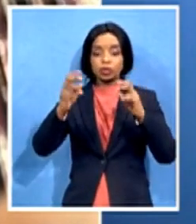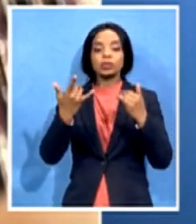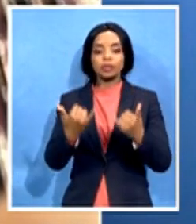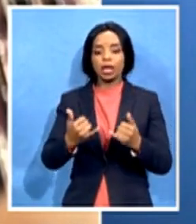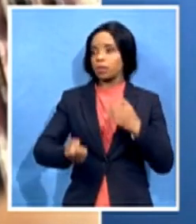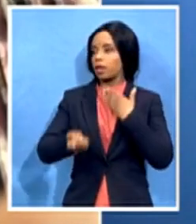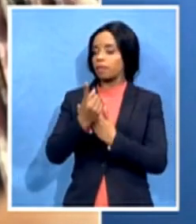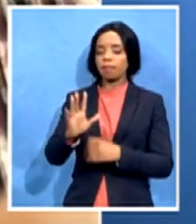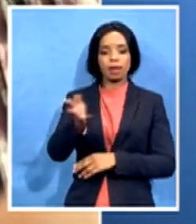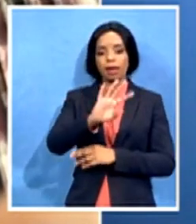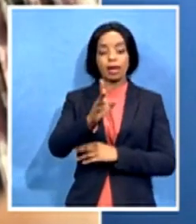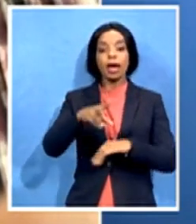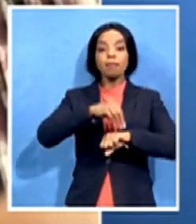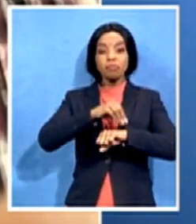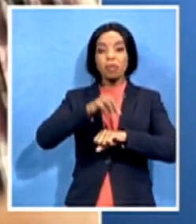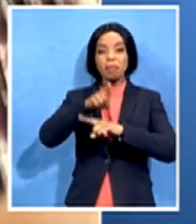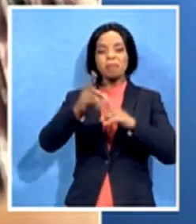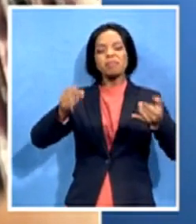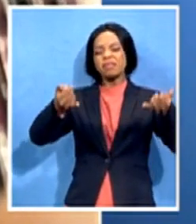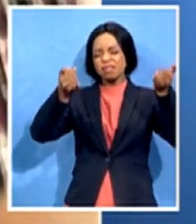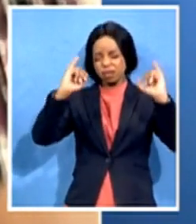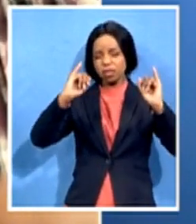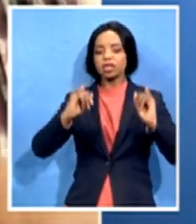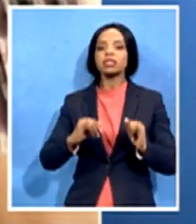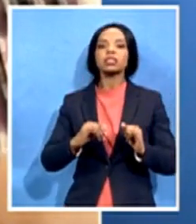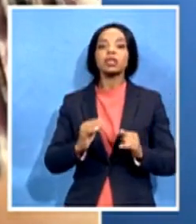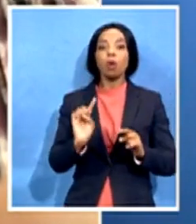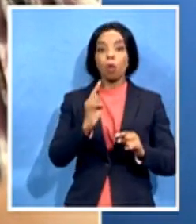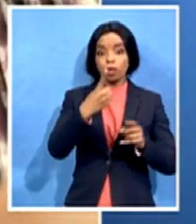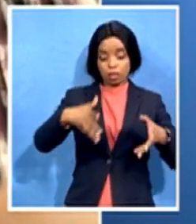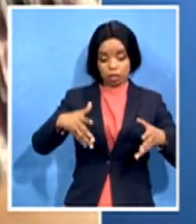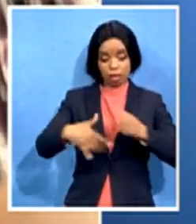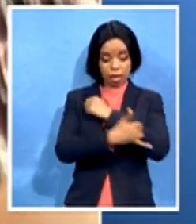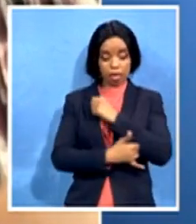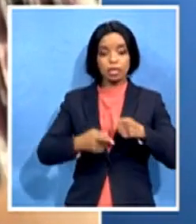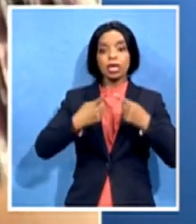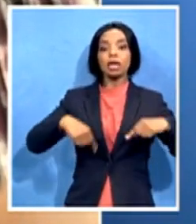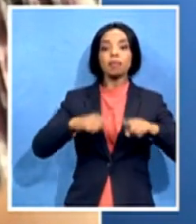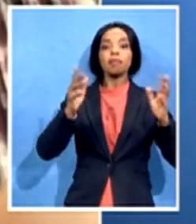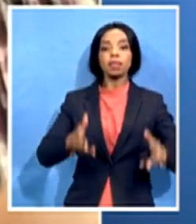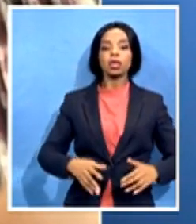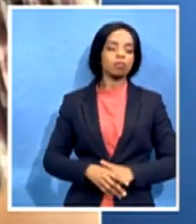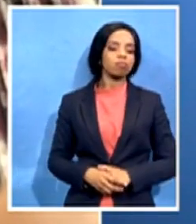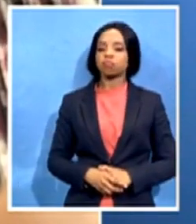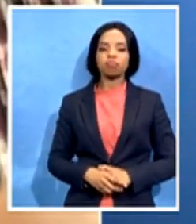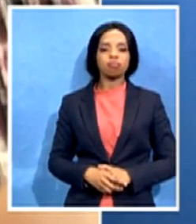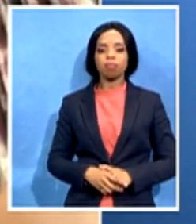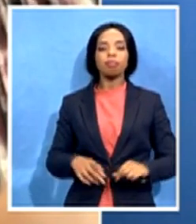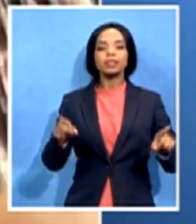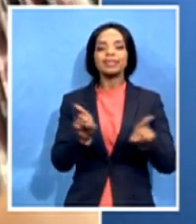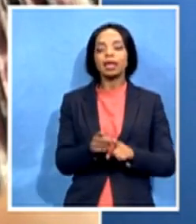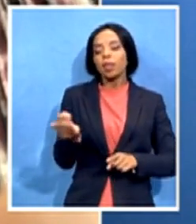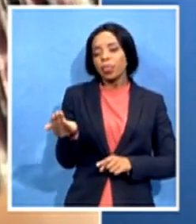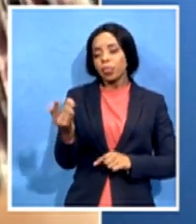our country, even to our bordering countries, Swaziland, Lesotho, and others, especially